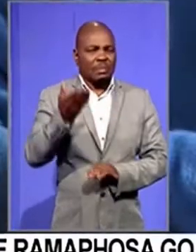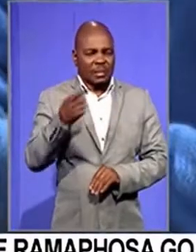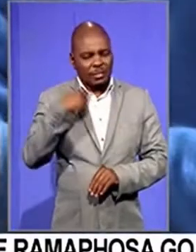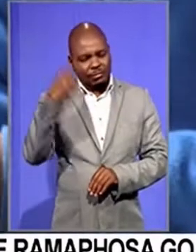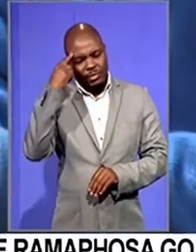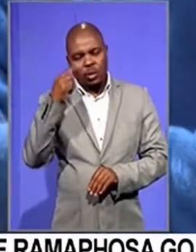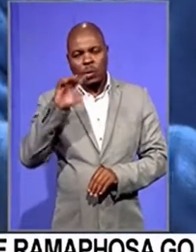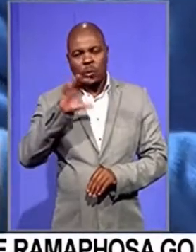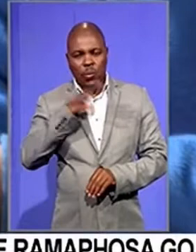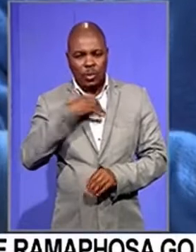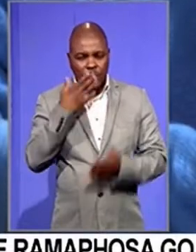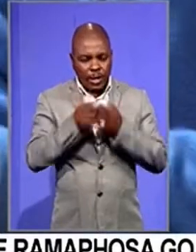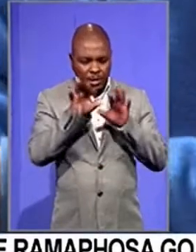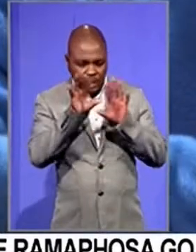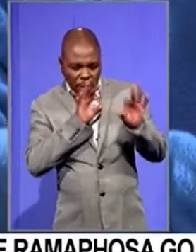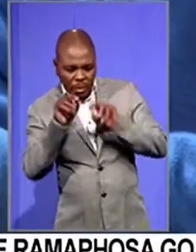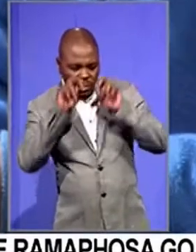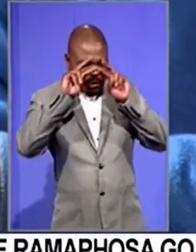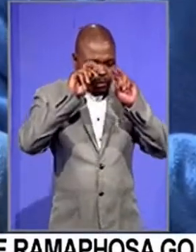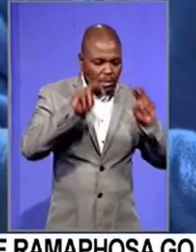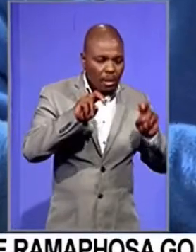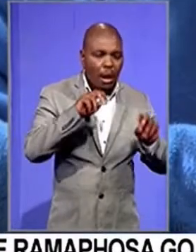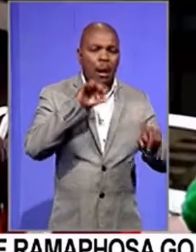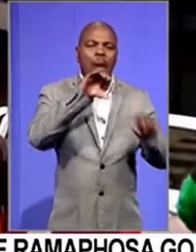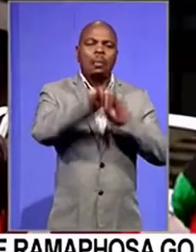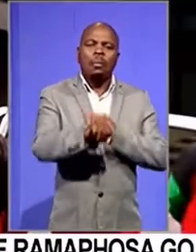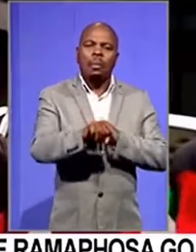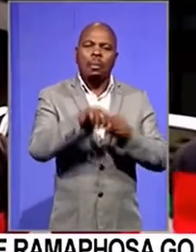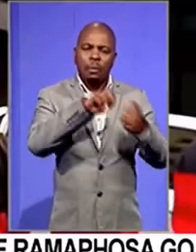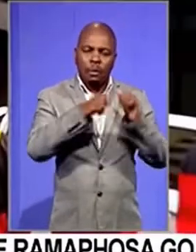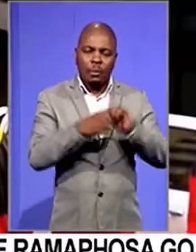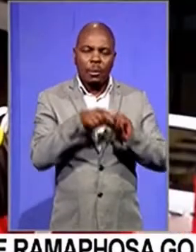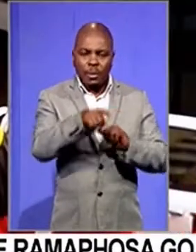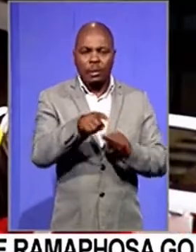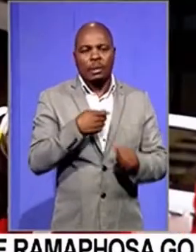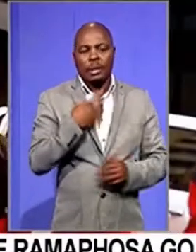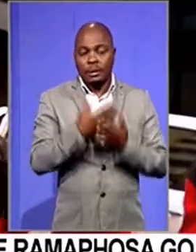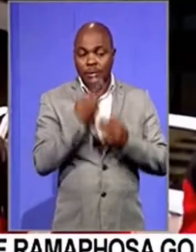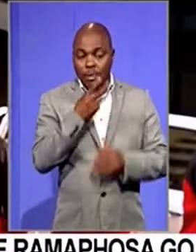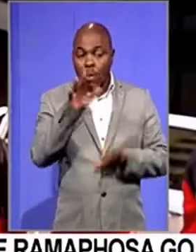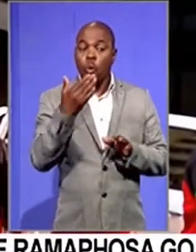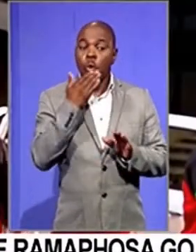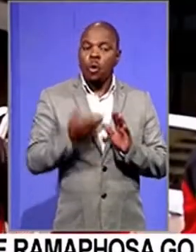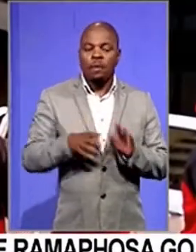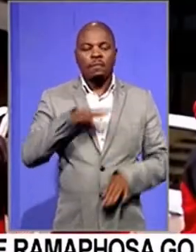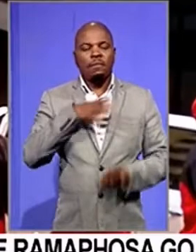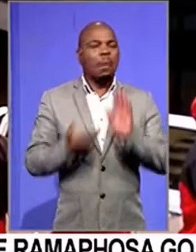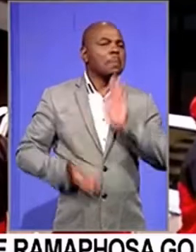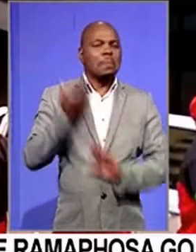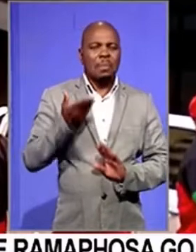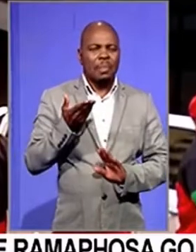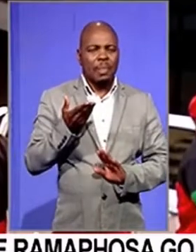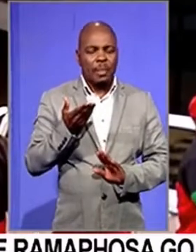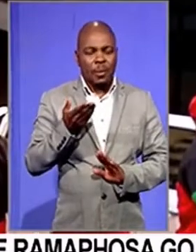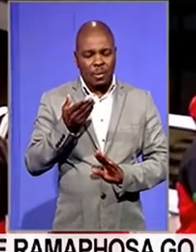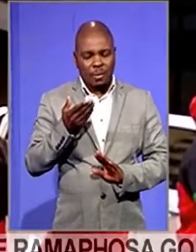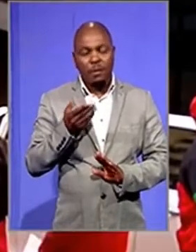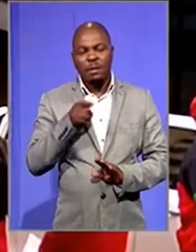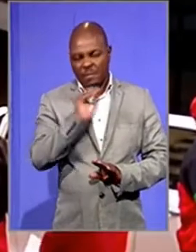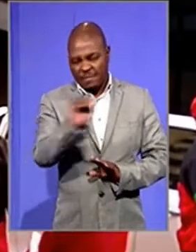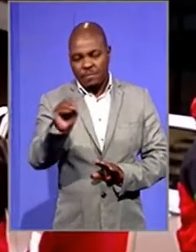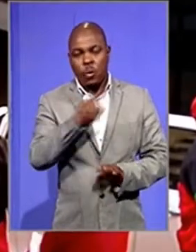random samples and be able to determine that and be able to say those who are doing it, because we strongly believe there are